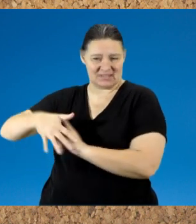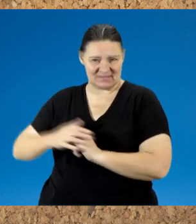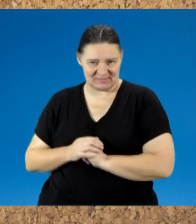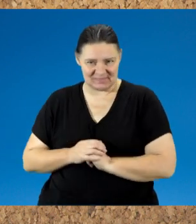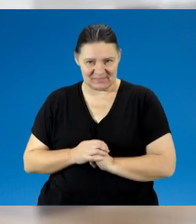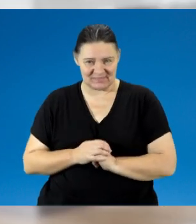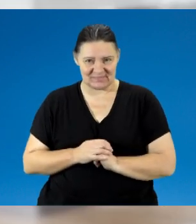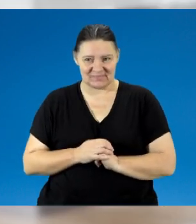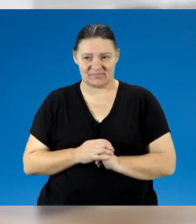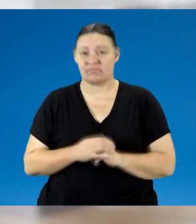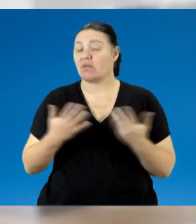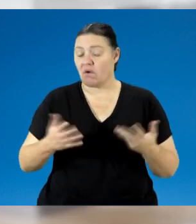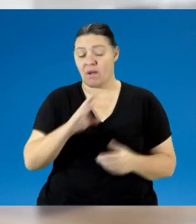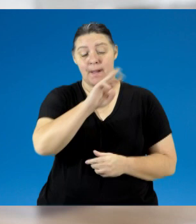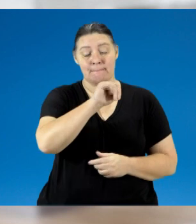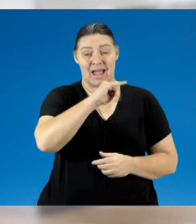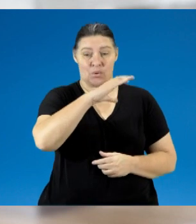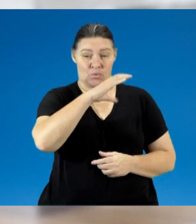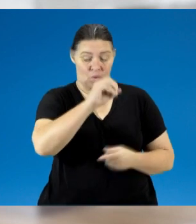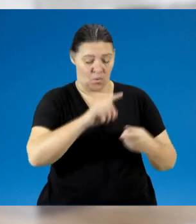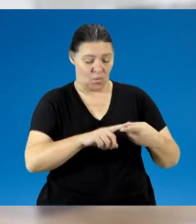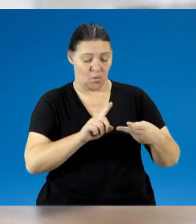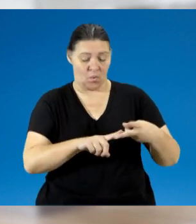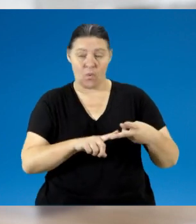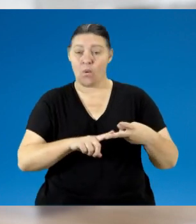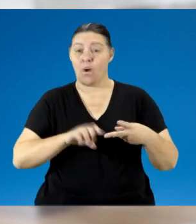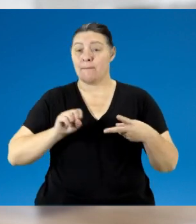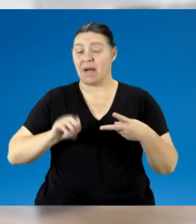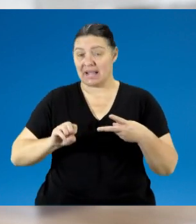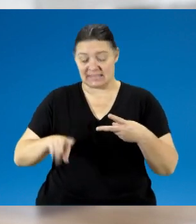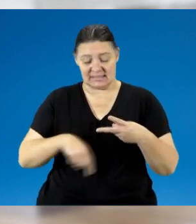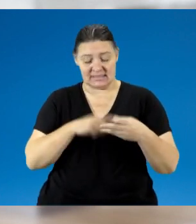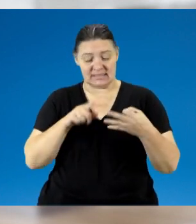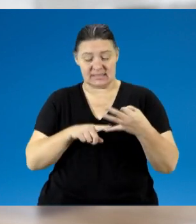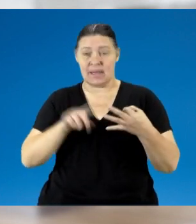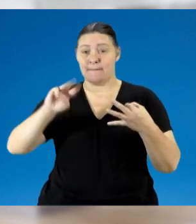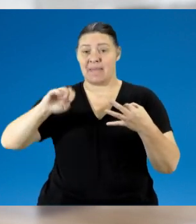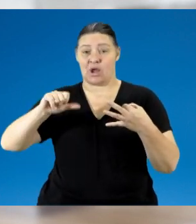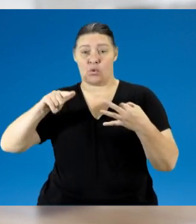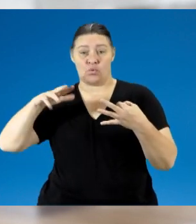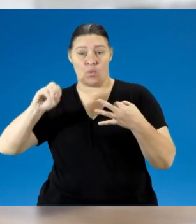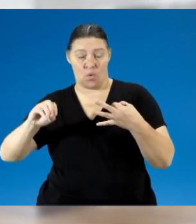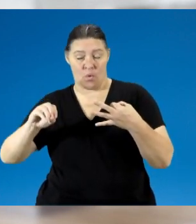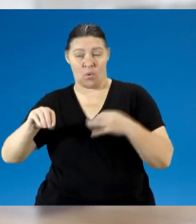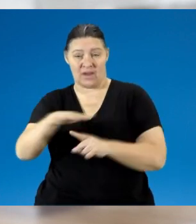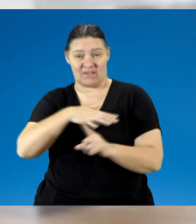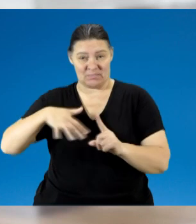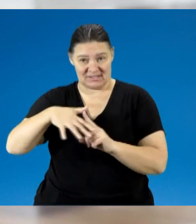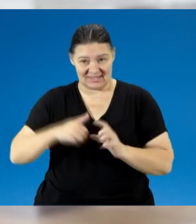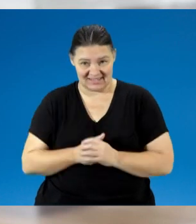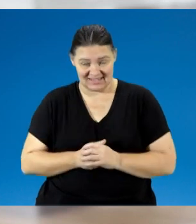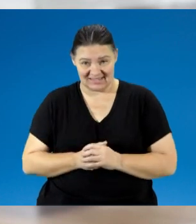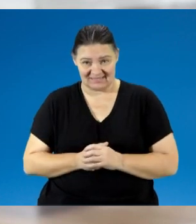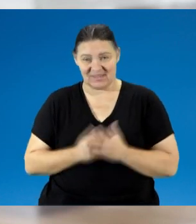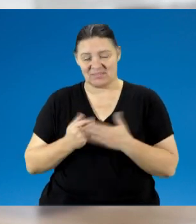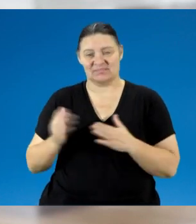environments, which is your micro environment, your market environment, and your macro environment. With that being